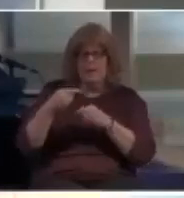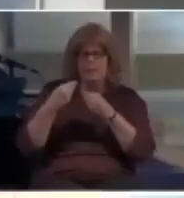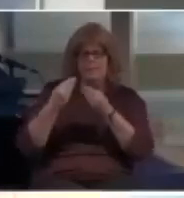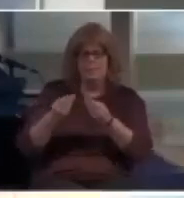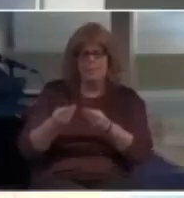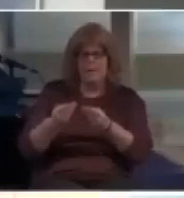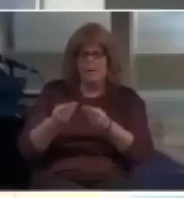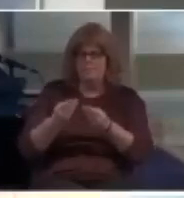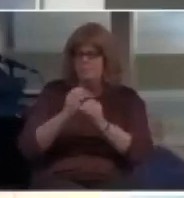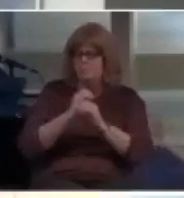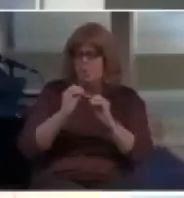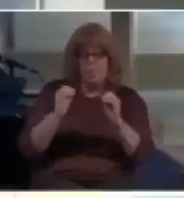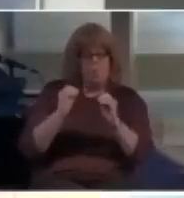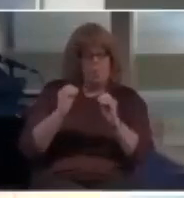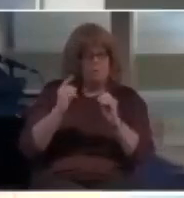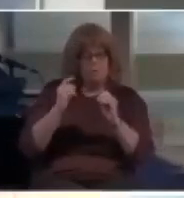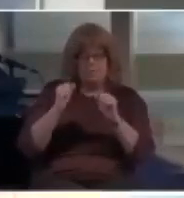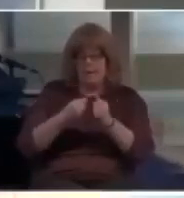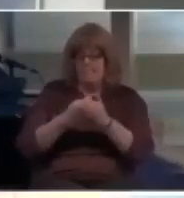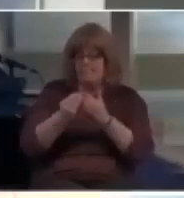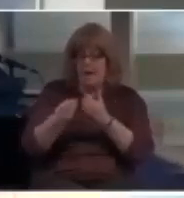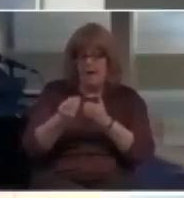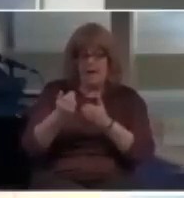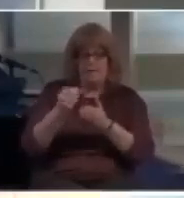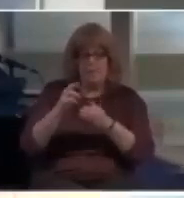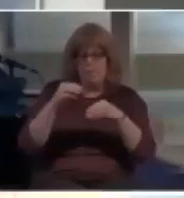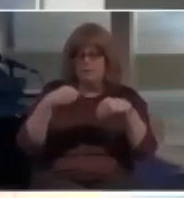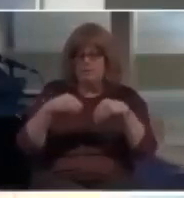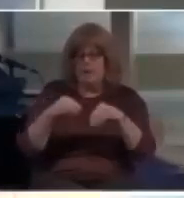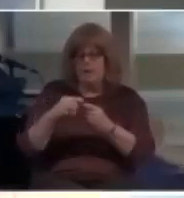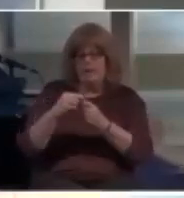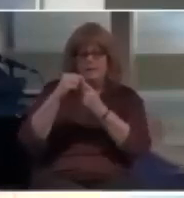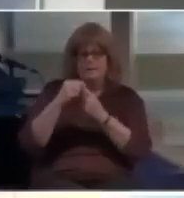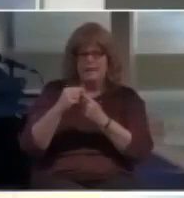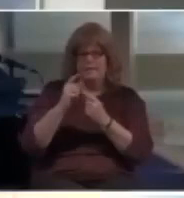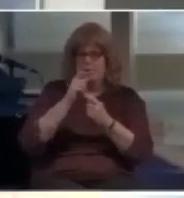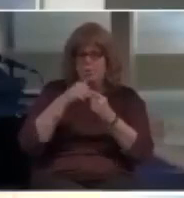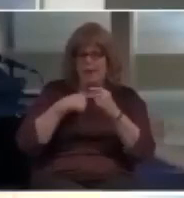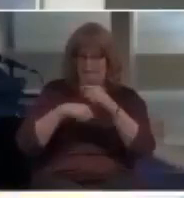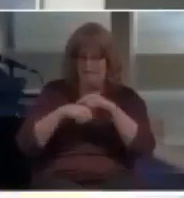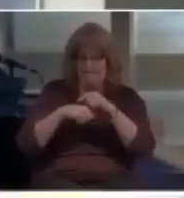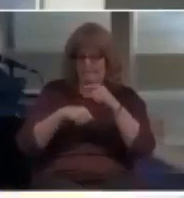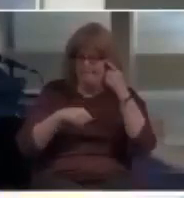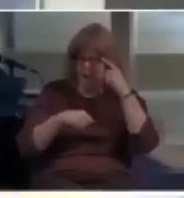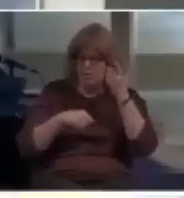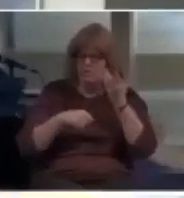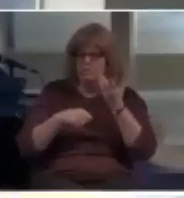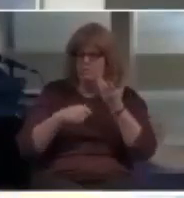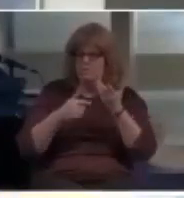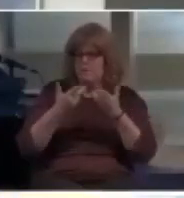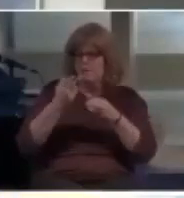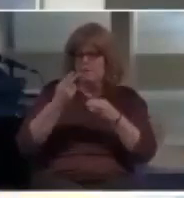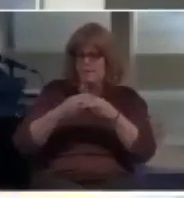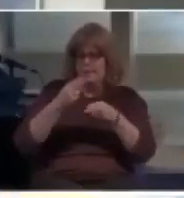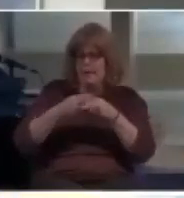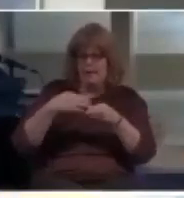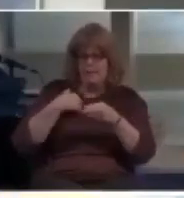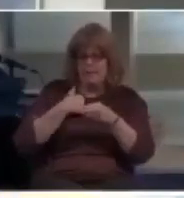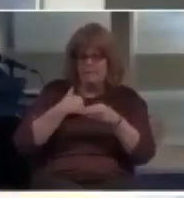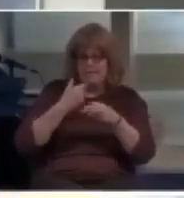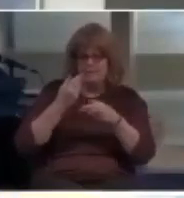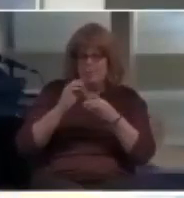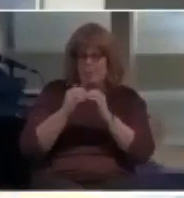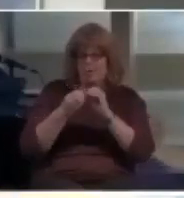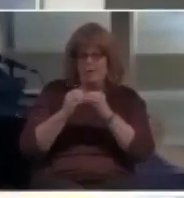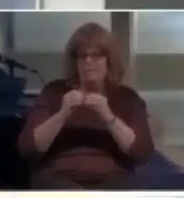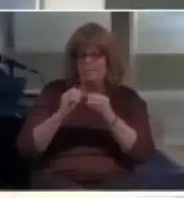provides that no one will be able to buy or sell except the one who has the mark, either the name of the beast or the number of